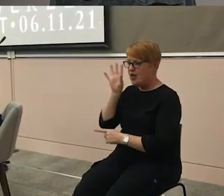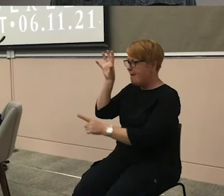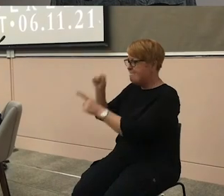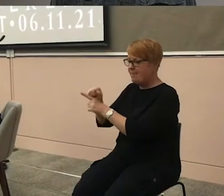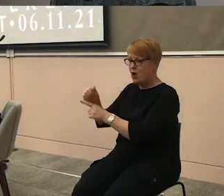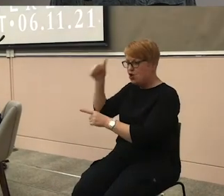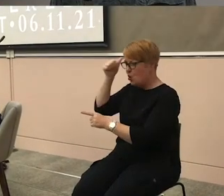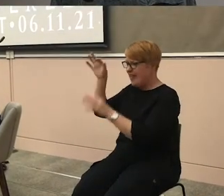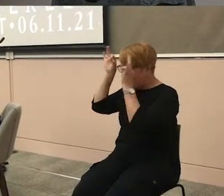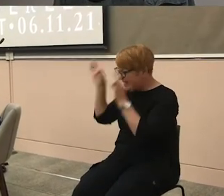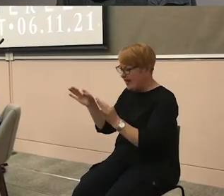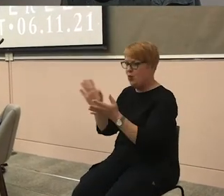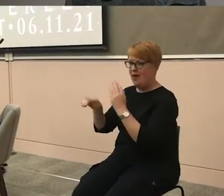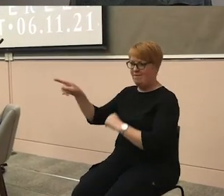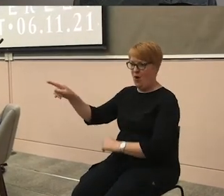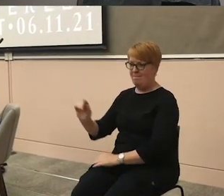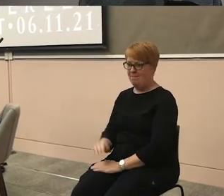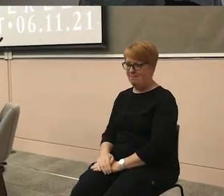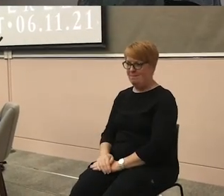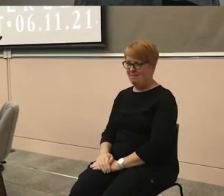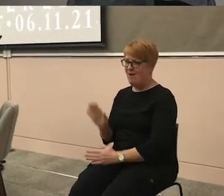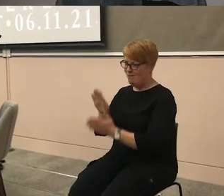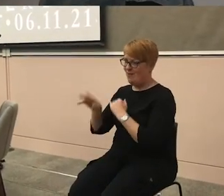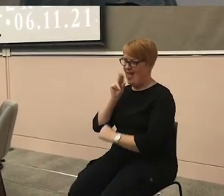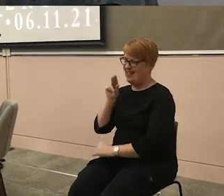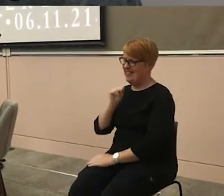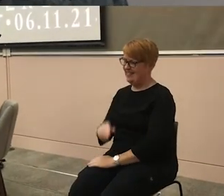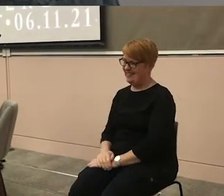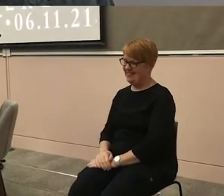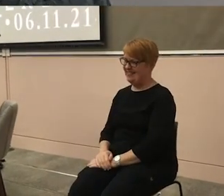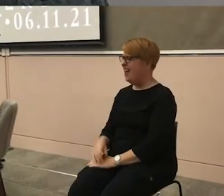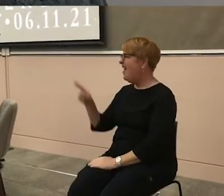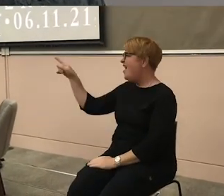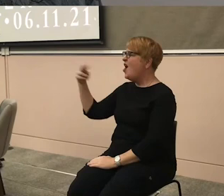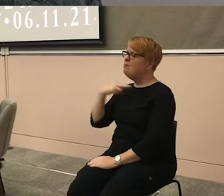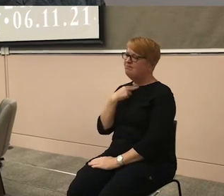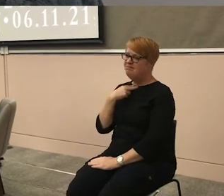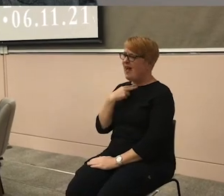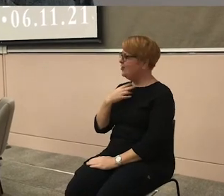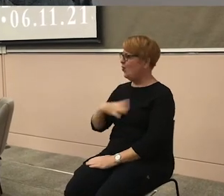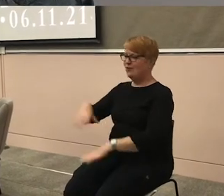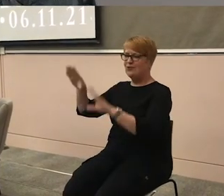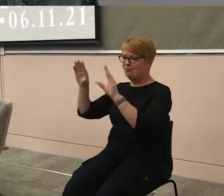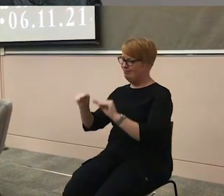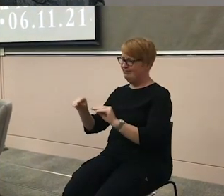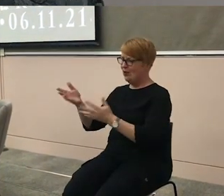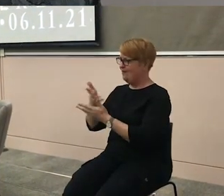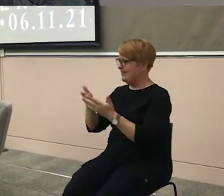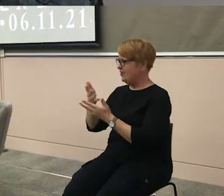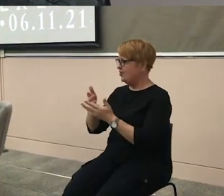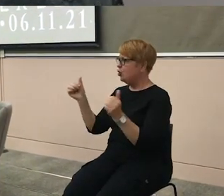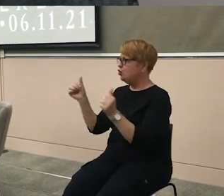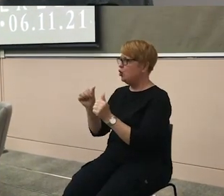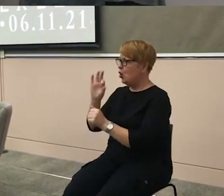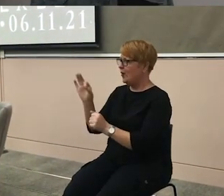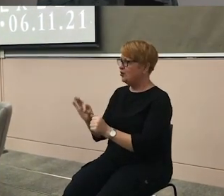My dad loves it. Pakistan. Well. No. Okay. I don't want to wrap this up. Sorry. You got a short question. It was actually,